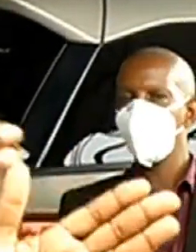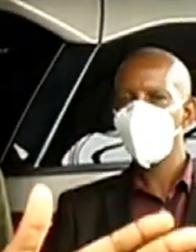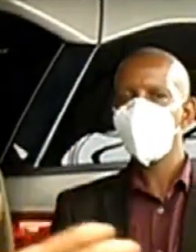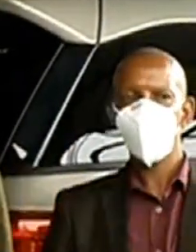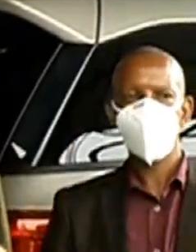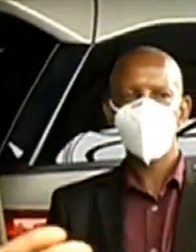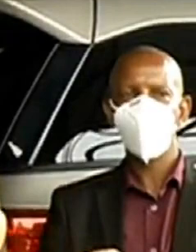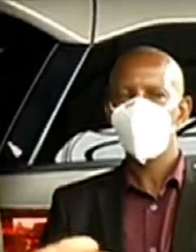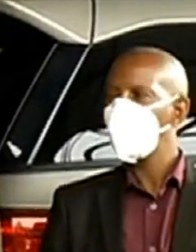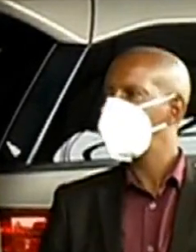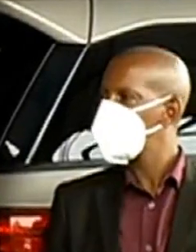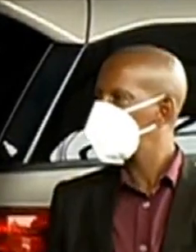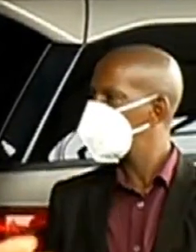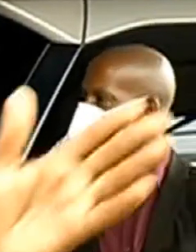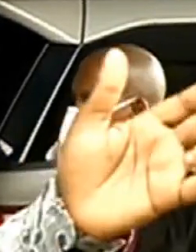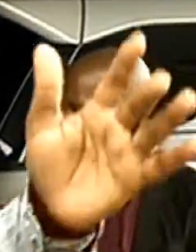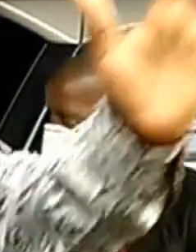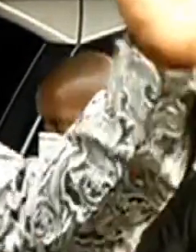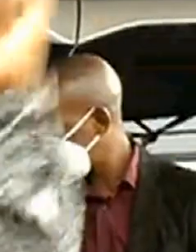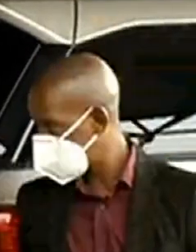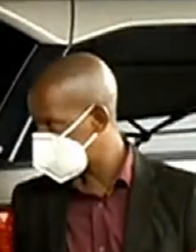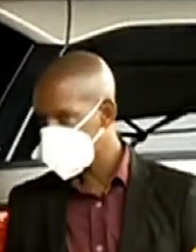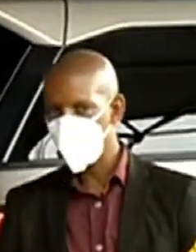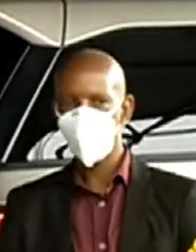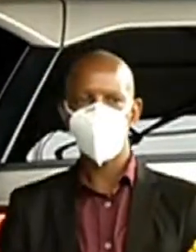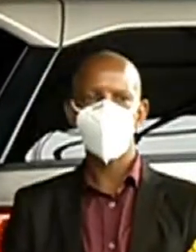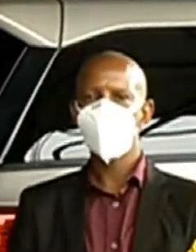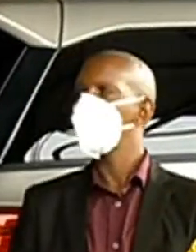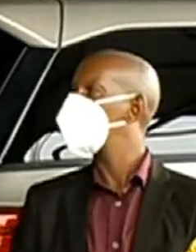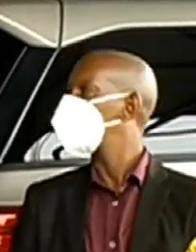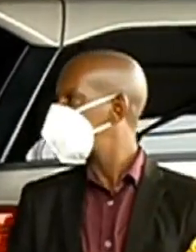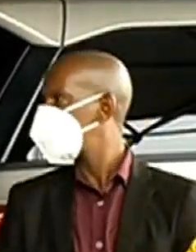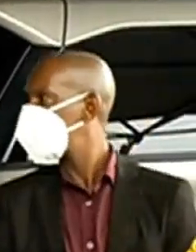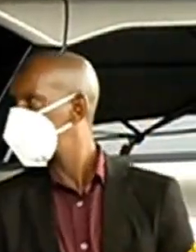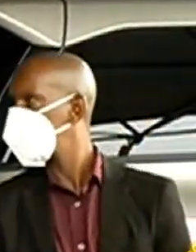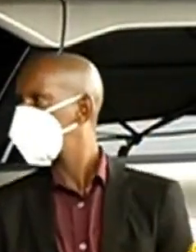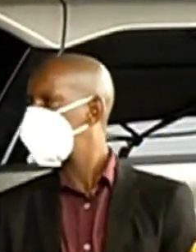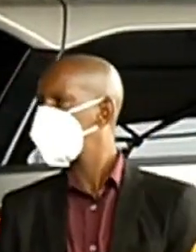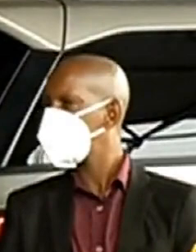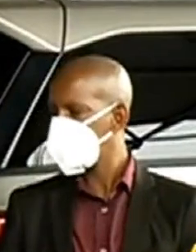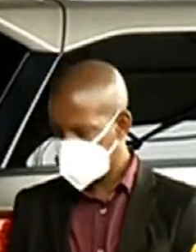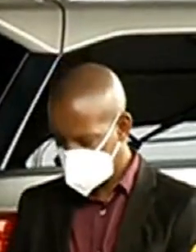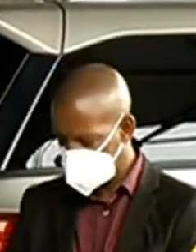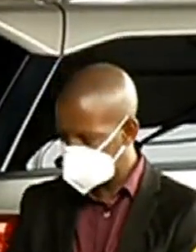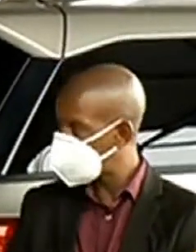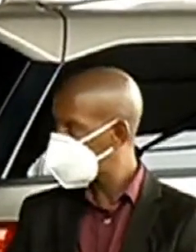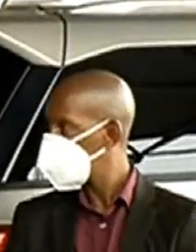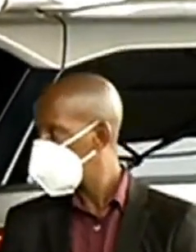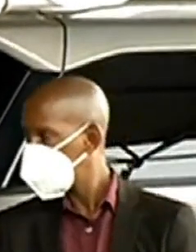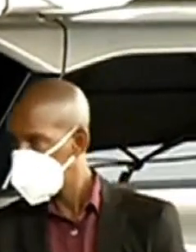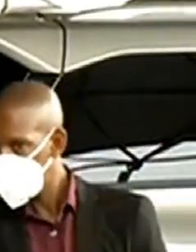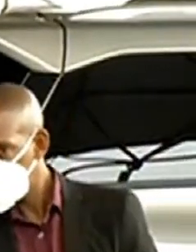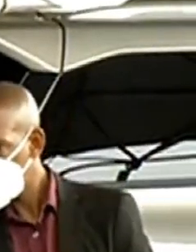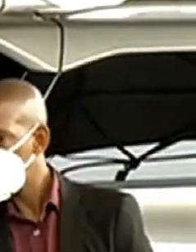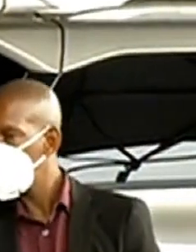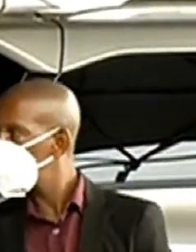throughout the festive season, as you know, they are on all over the province. We have more police officers. The numbers, I